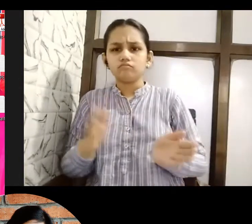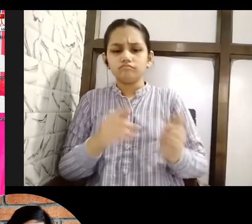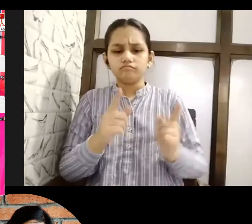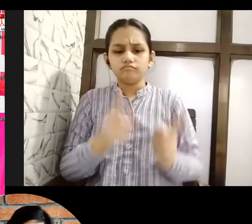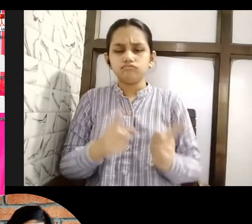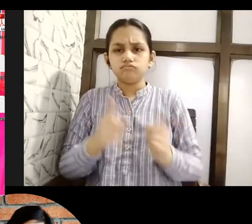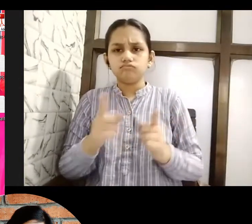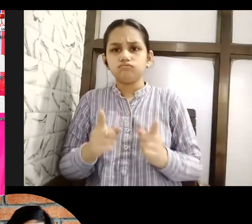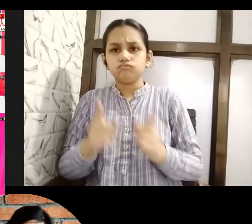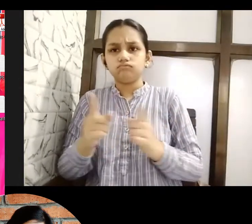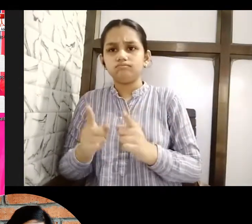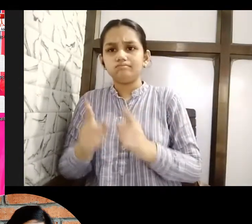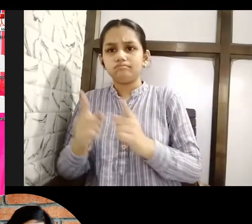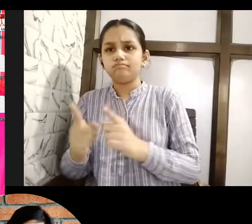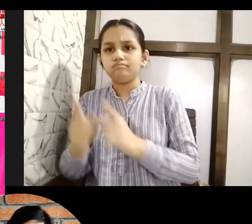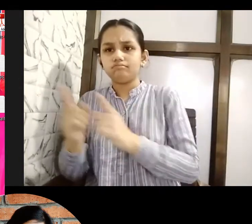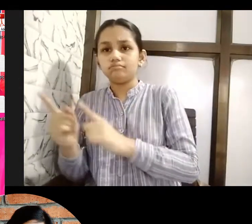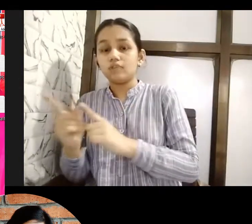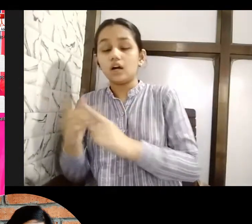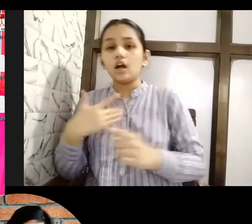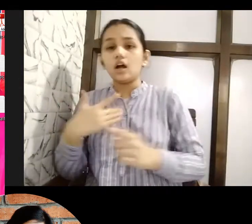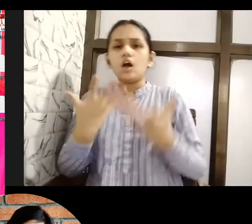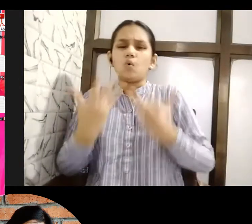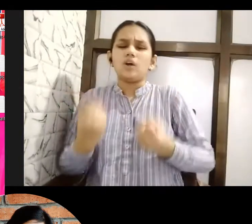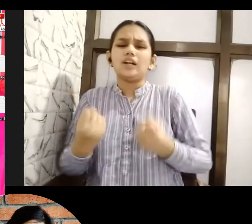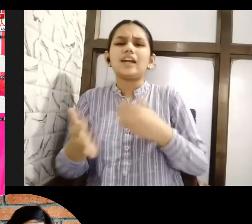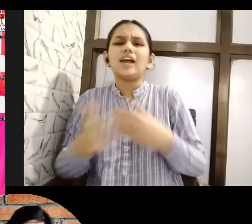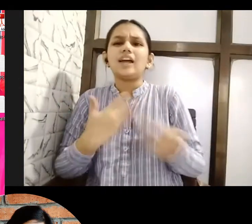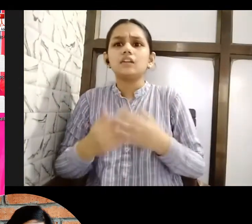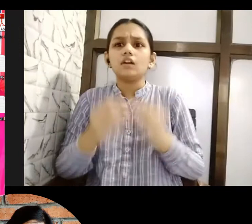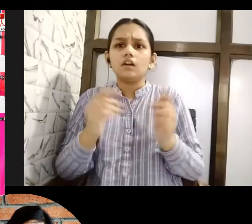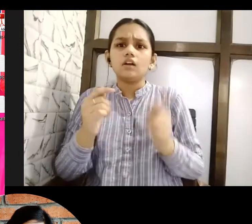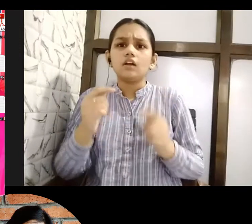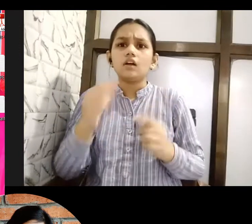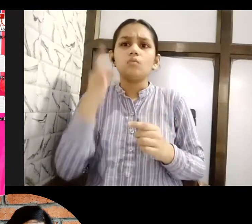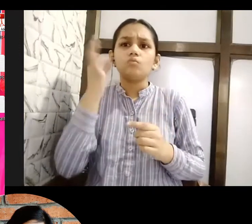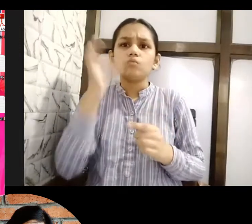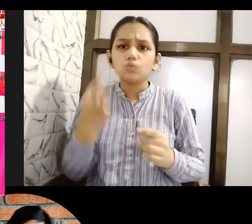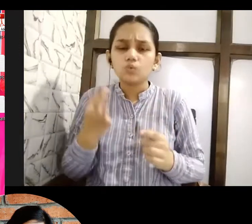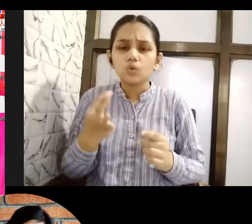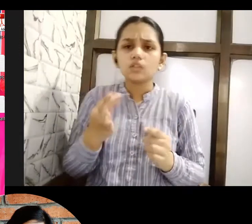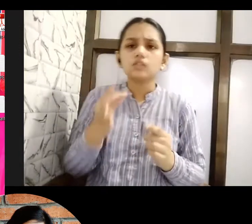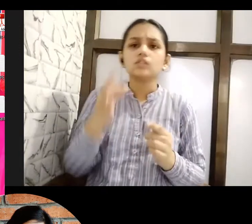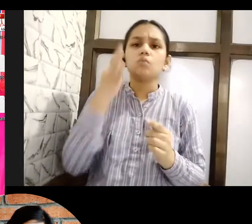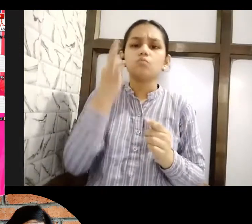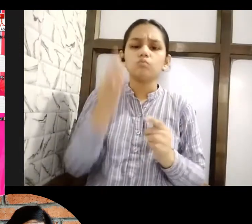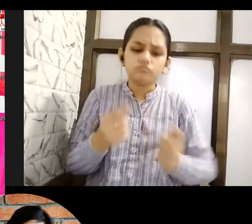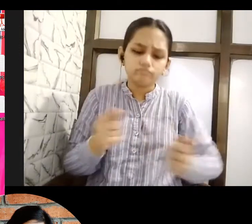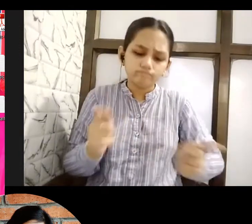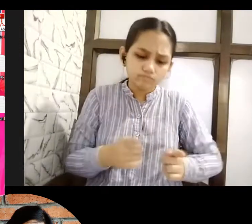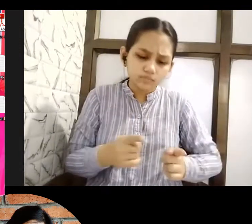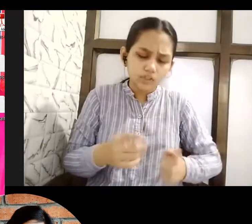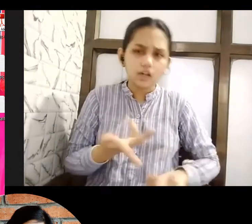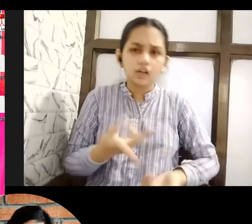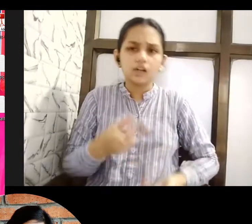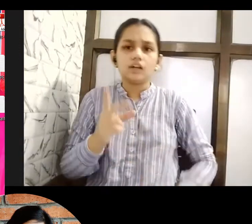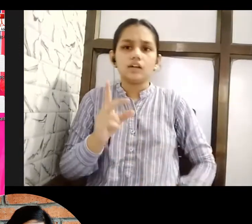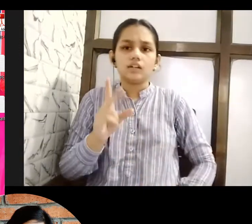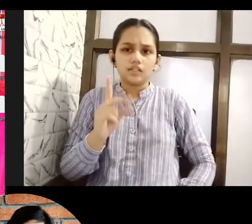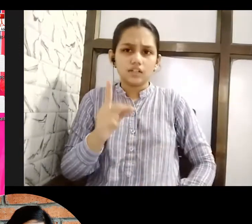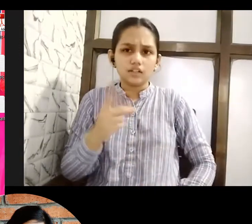and select whichever red color I want. If I want blue, I go to this blue area and I select